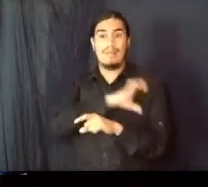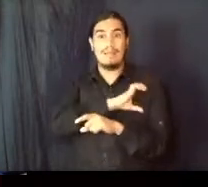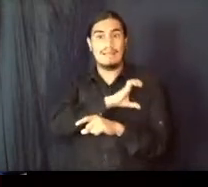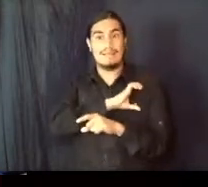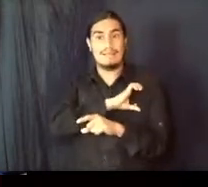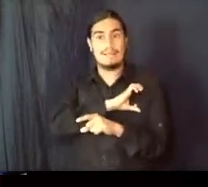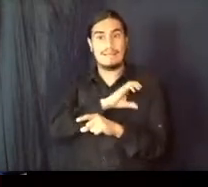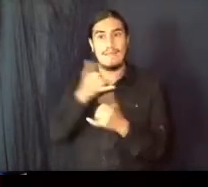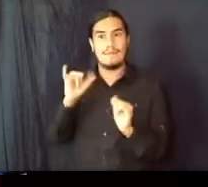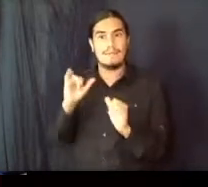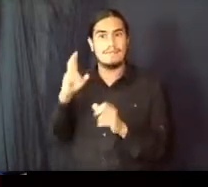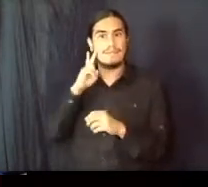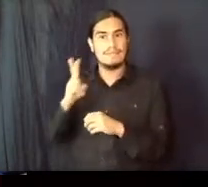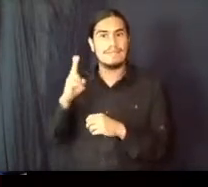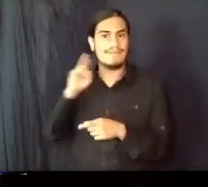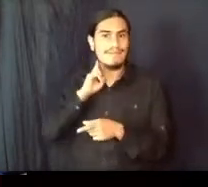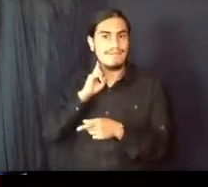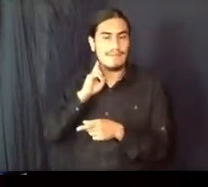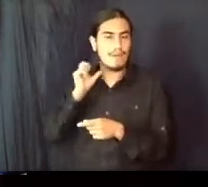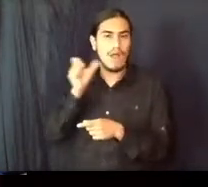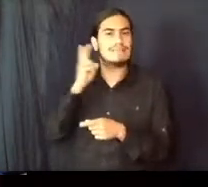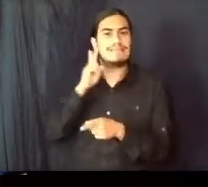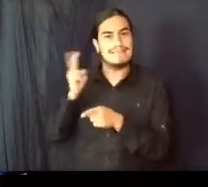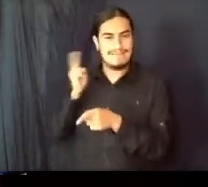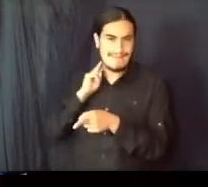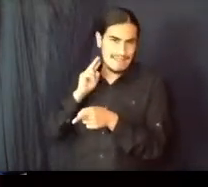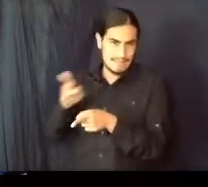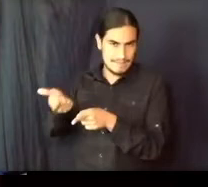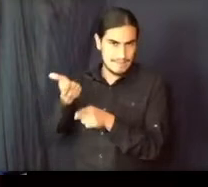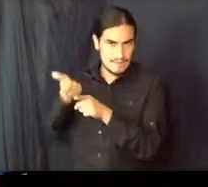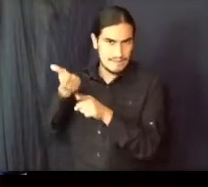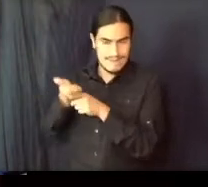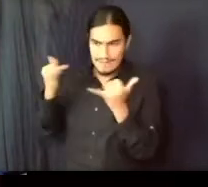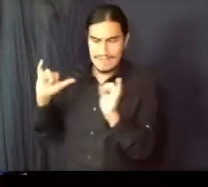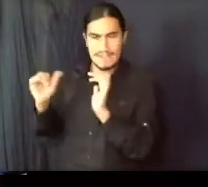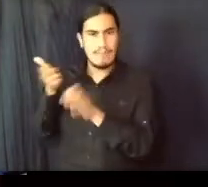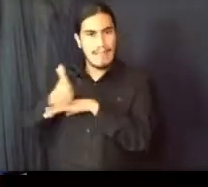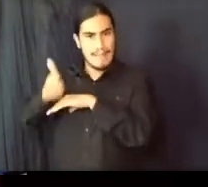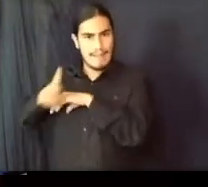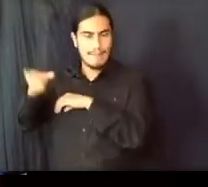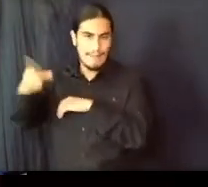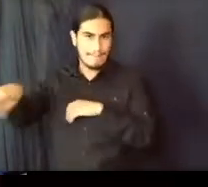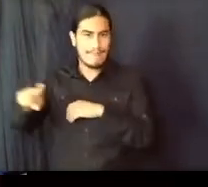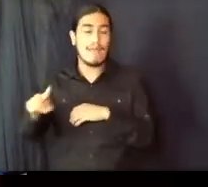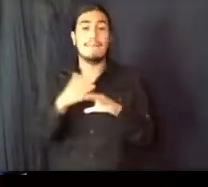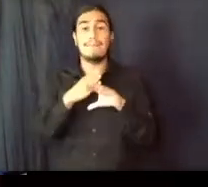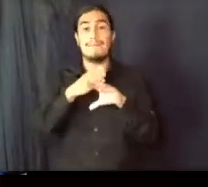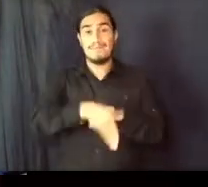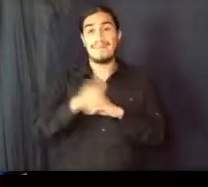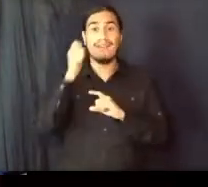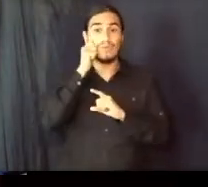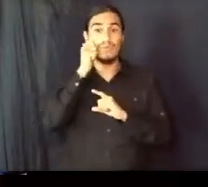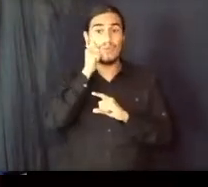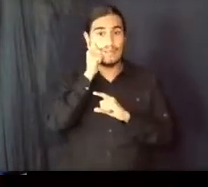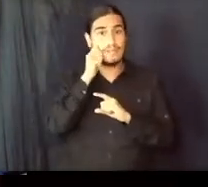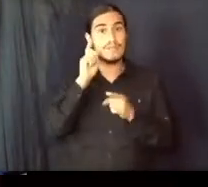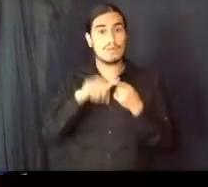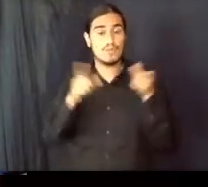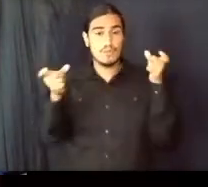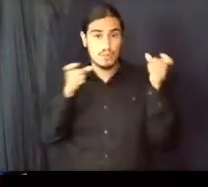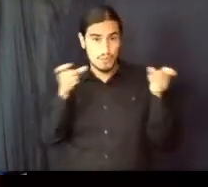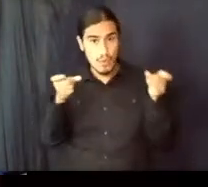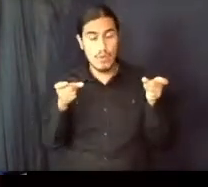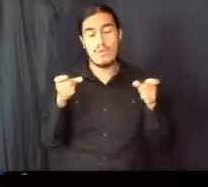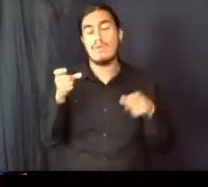of Derge Wevelsieb from Frankfurt am Main demonstrates this. After a racist ticket control in a metro, he, in